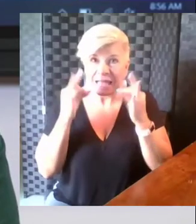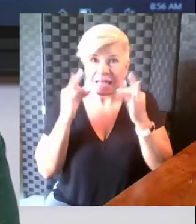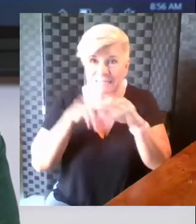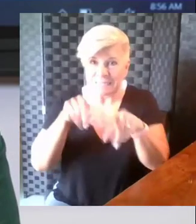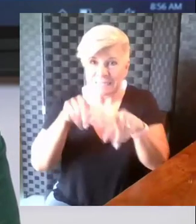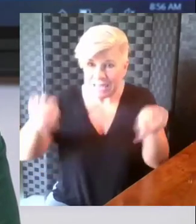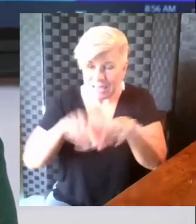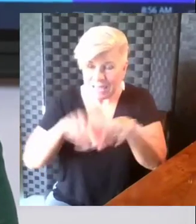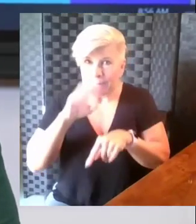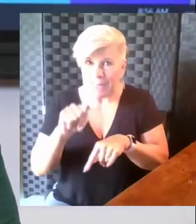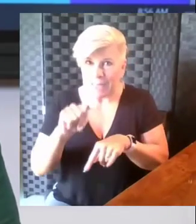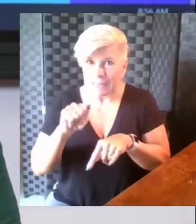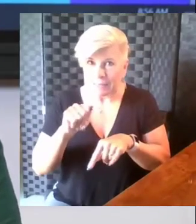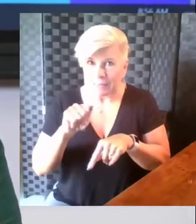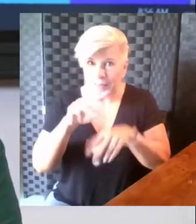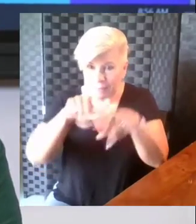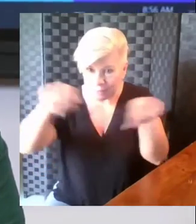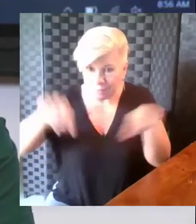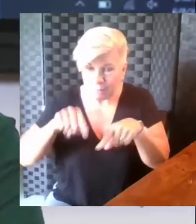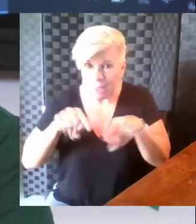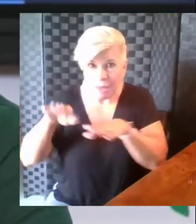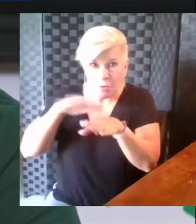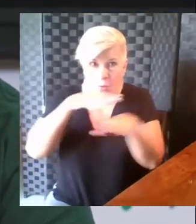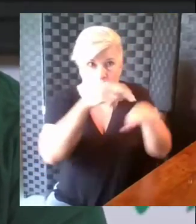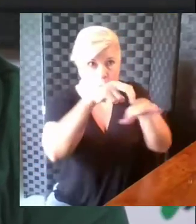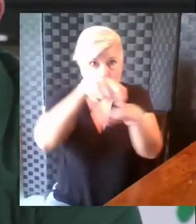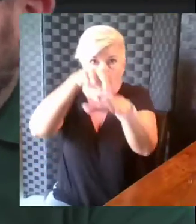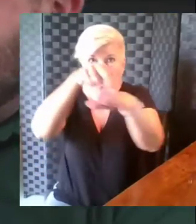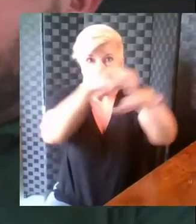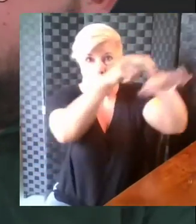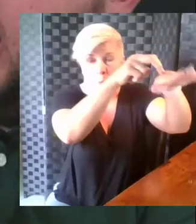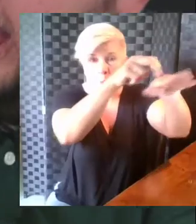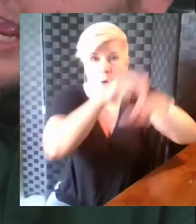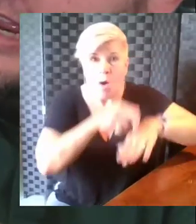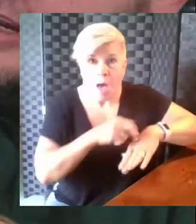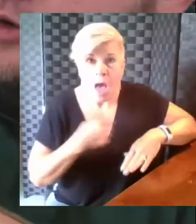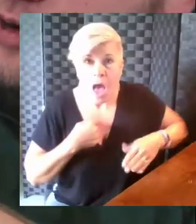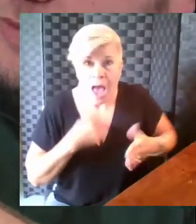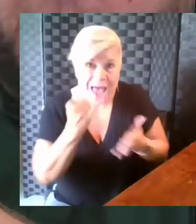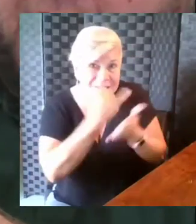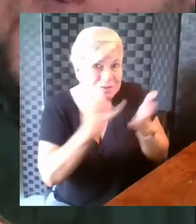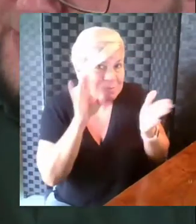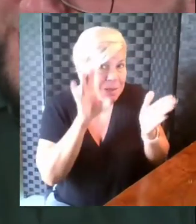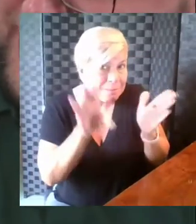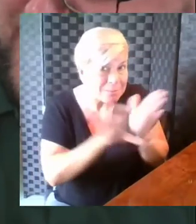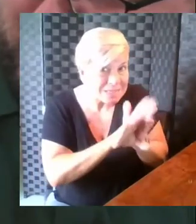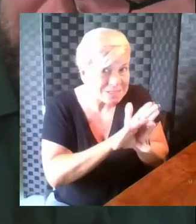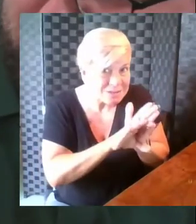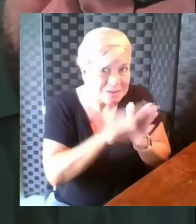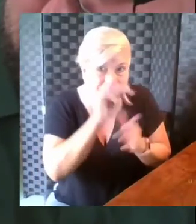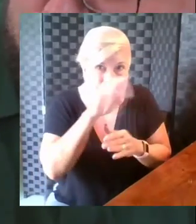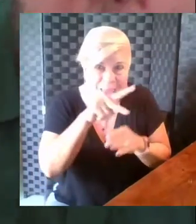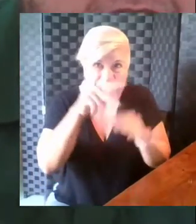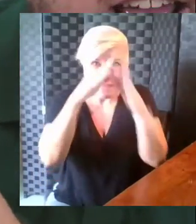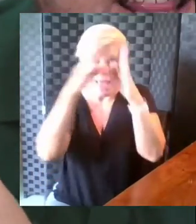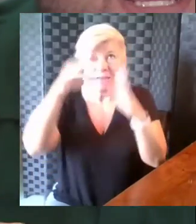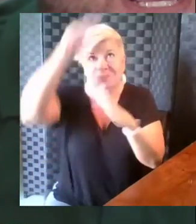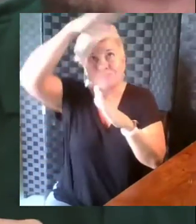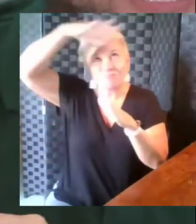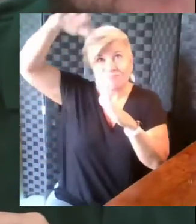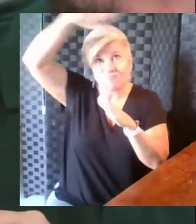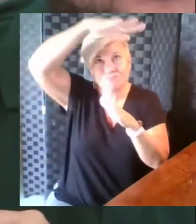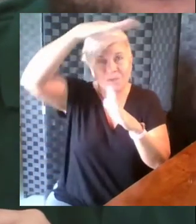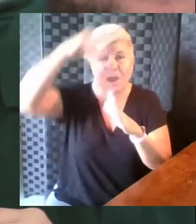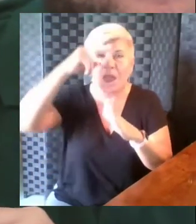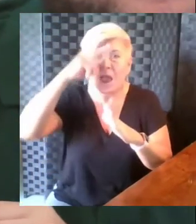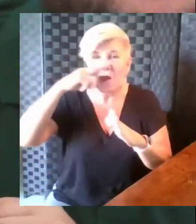to fly. And what I did while you were gone the other day, I drew my mat above my house and put the rat and the cat